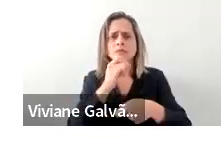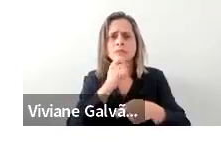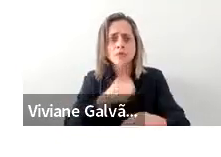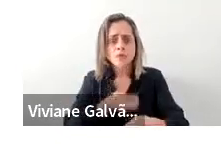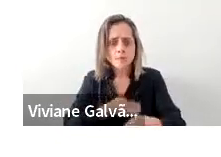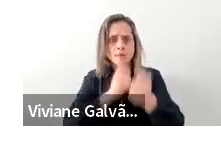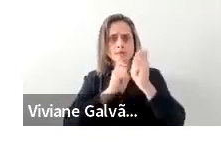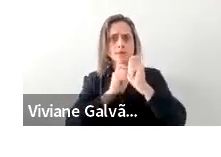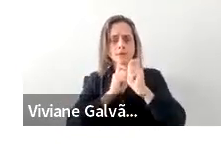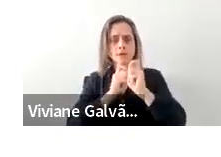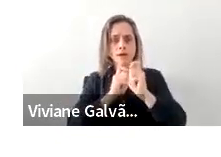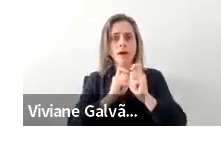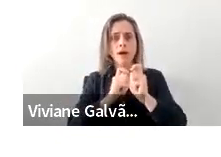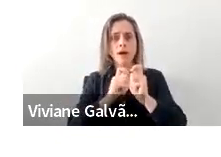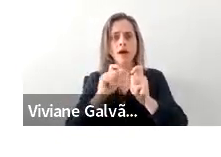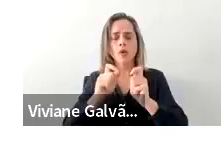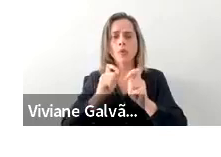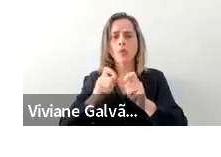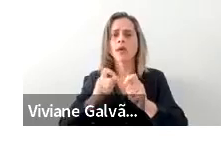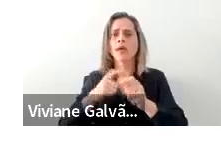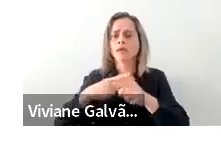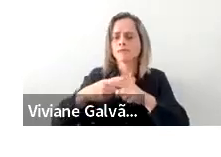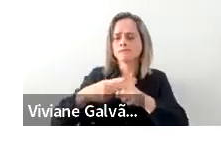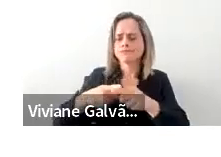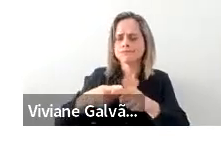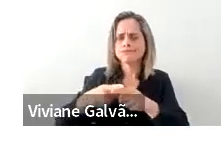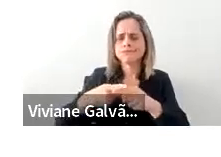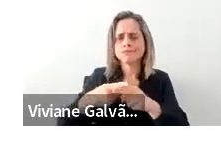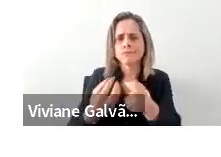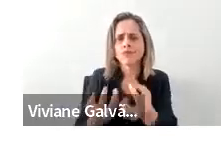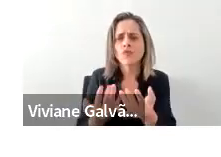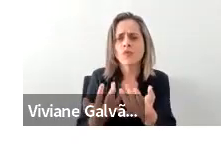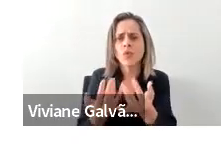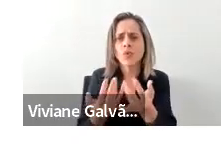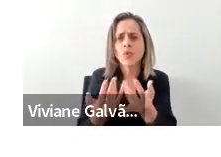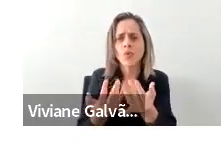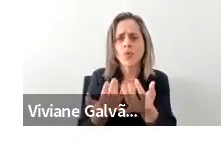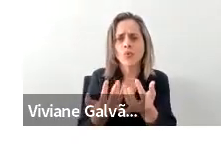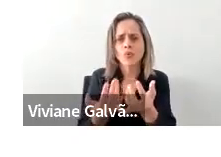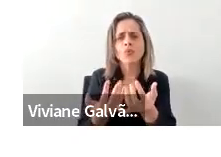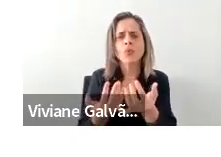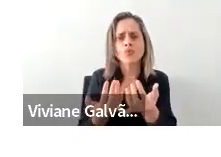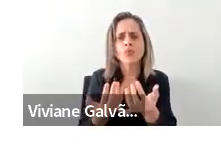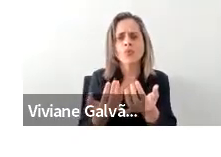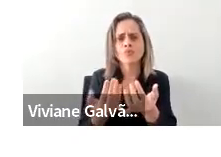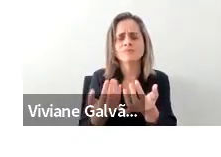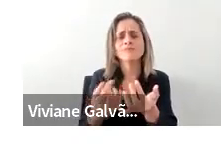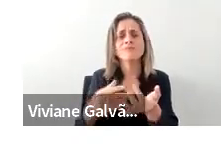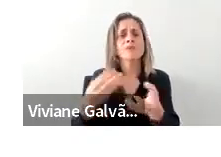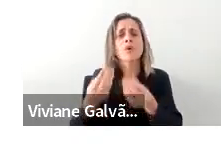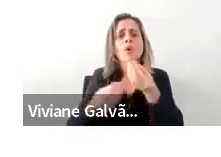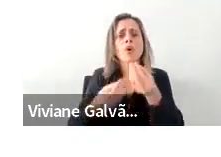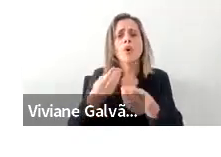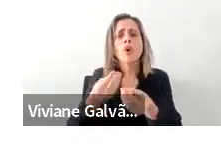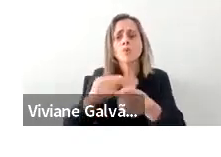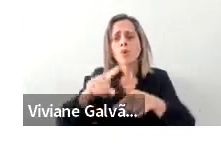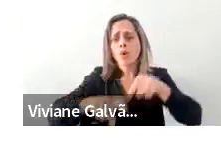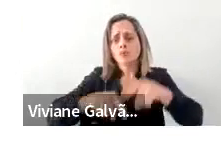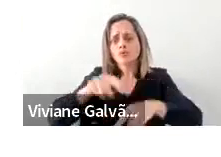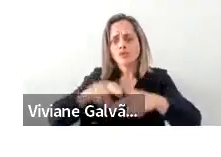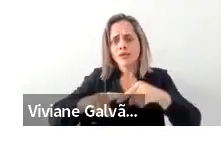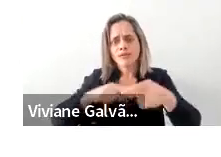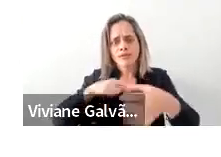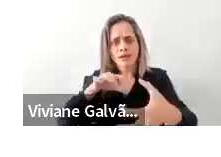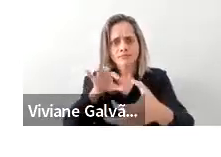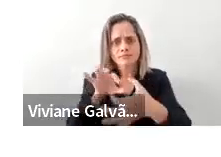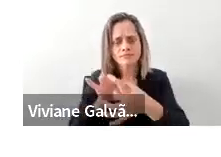All the relations between Robinson and these objects that form his self-created wealth are here so